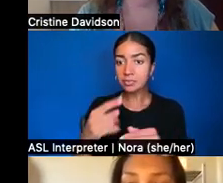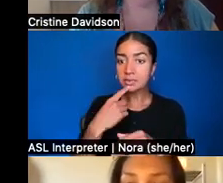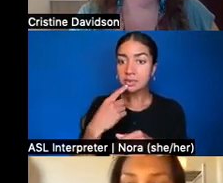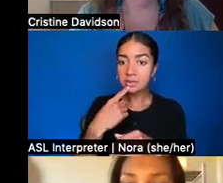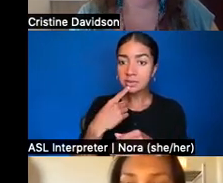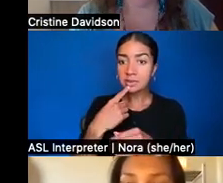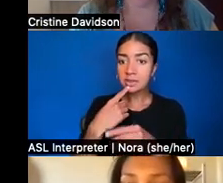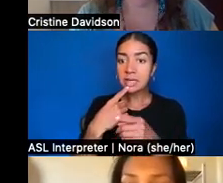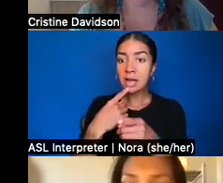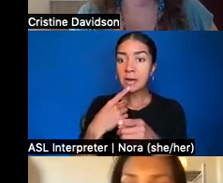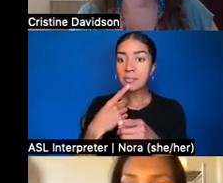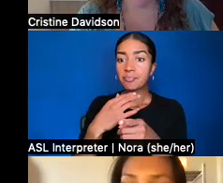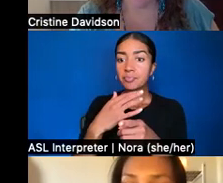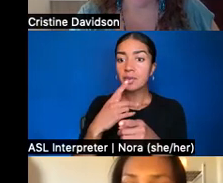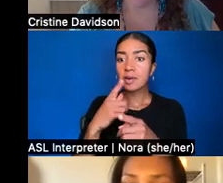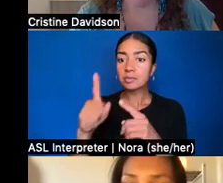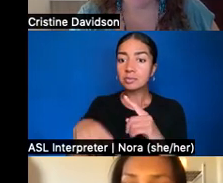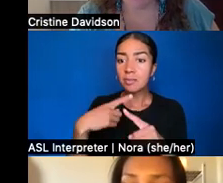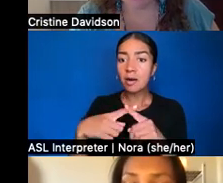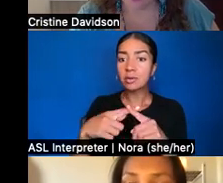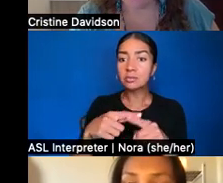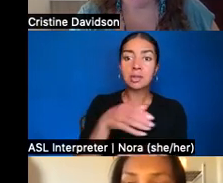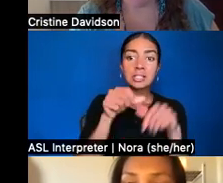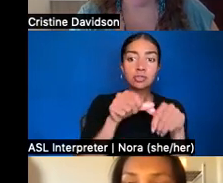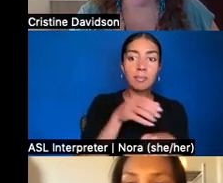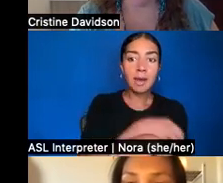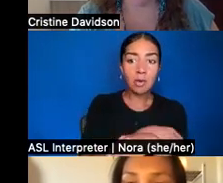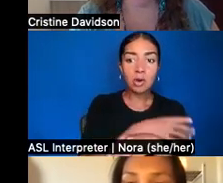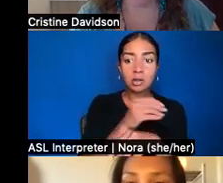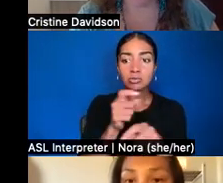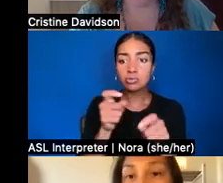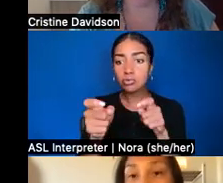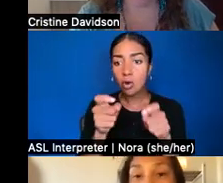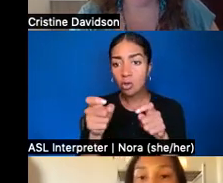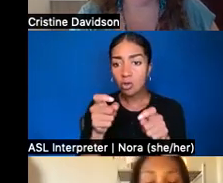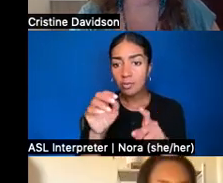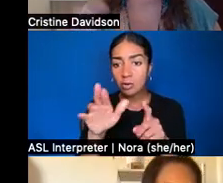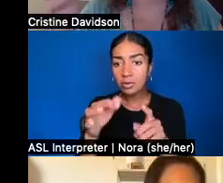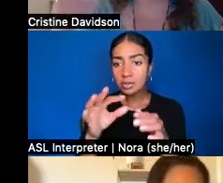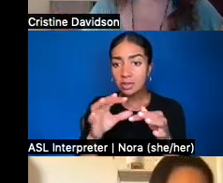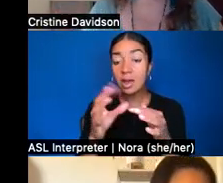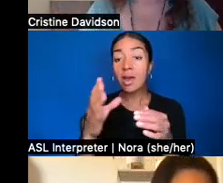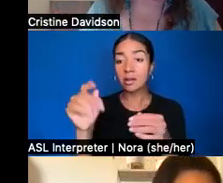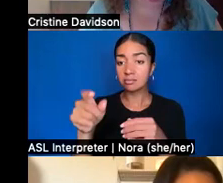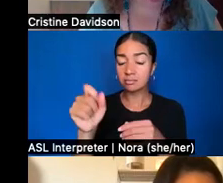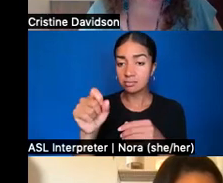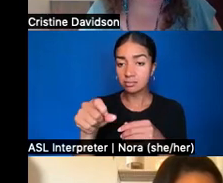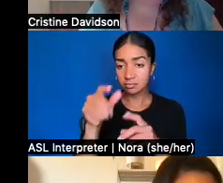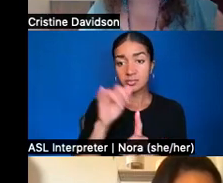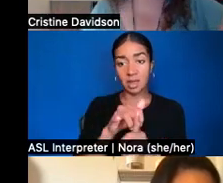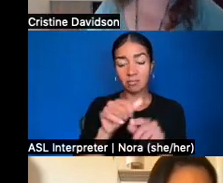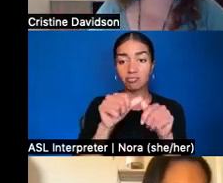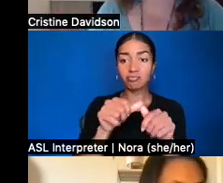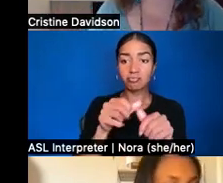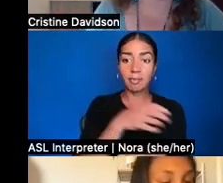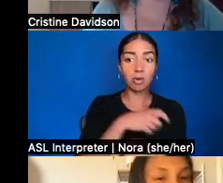than tell a client what they should do. And Mary, yes, that continued power and control. So they're probably, you